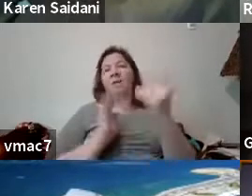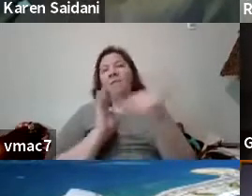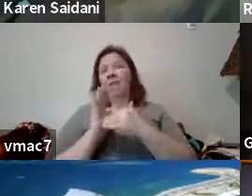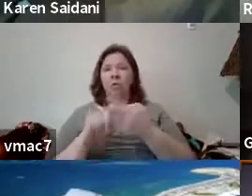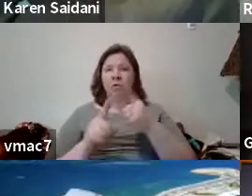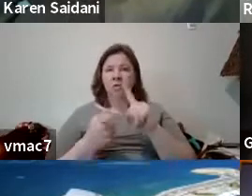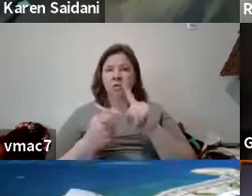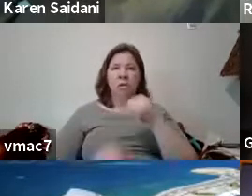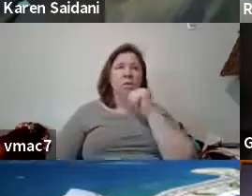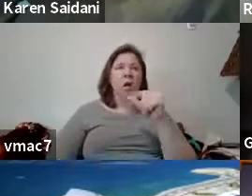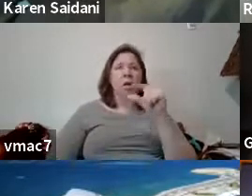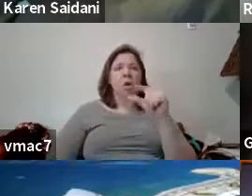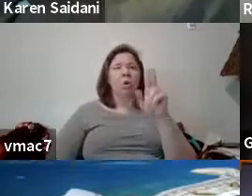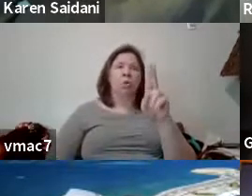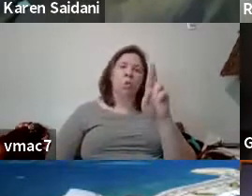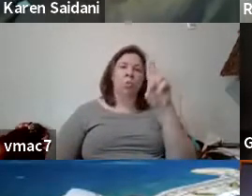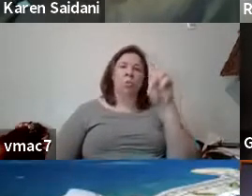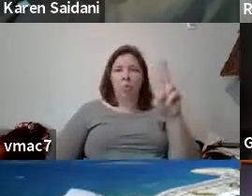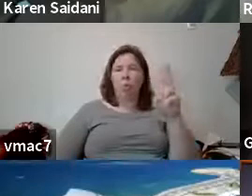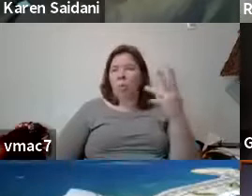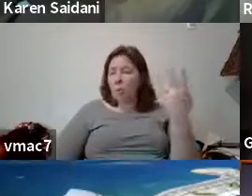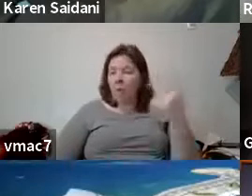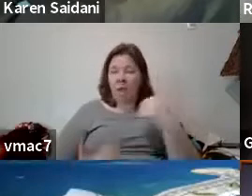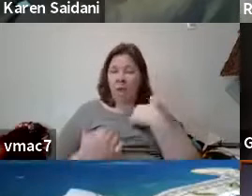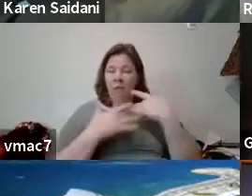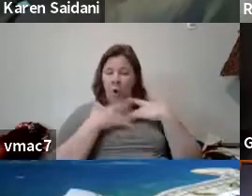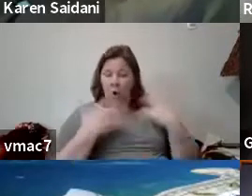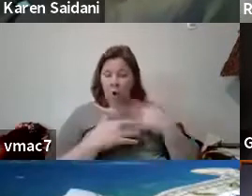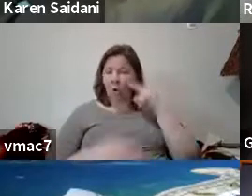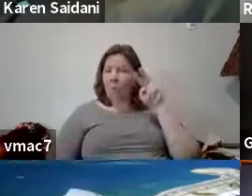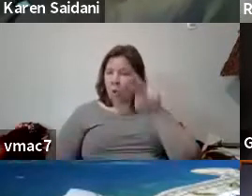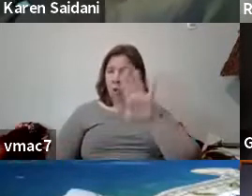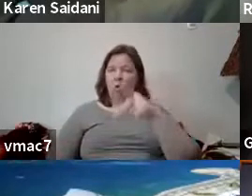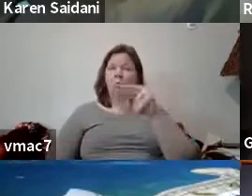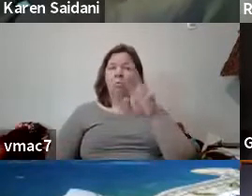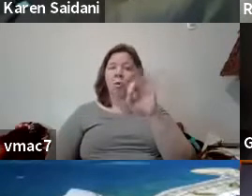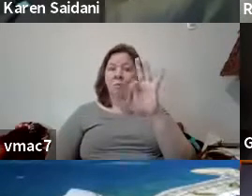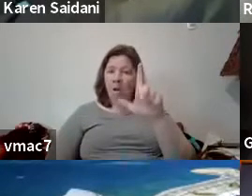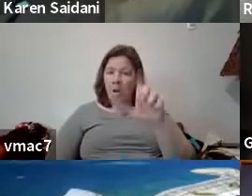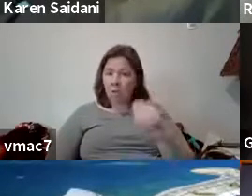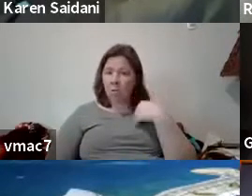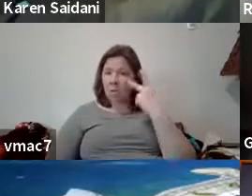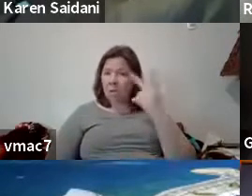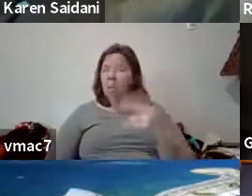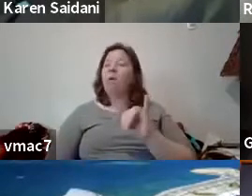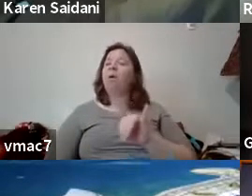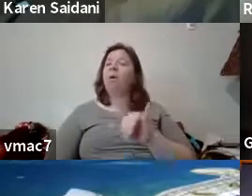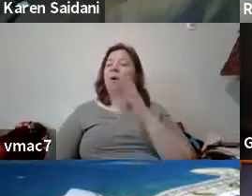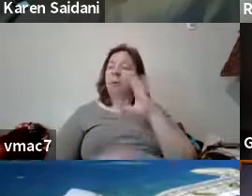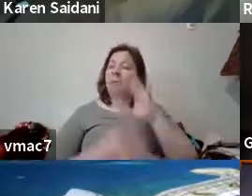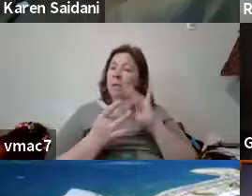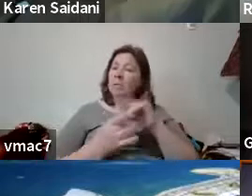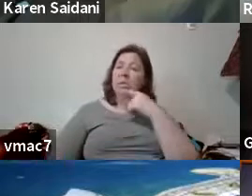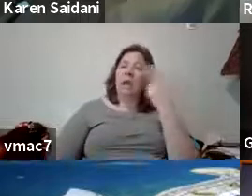they're not a guru or whatever, if they have got a heart, they will look at your profile, and then you can say, you can also message them and